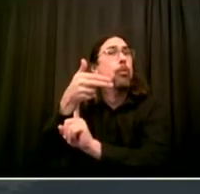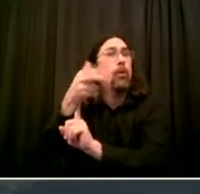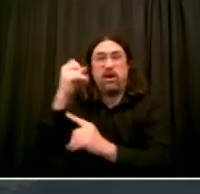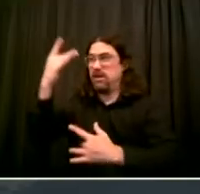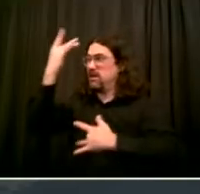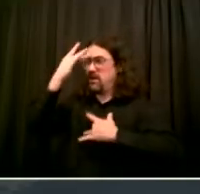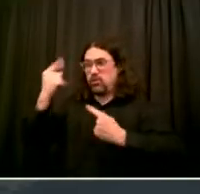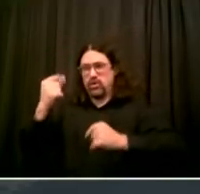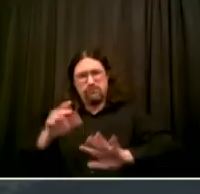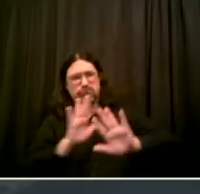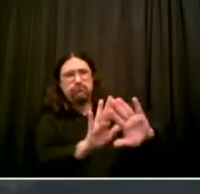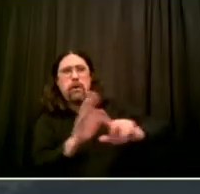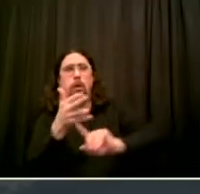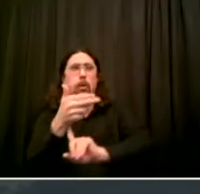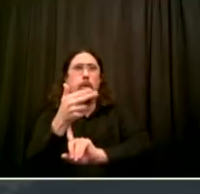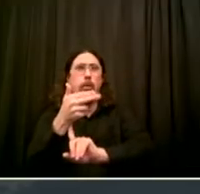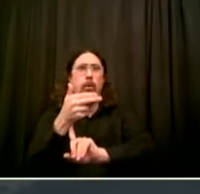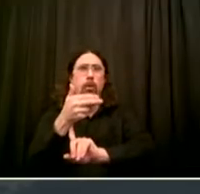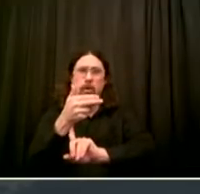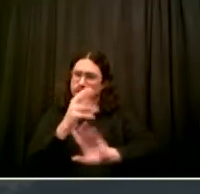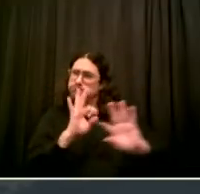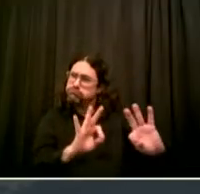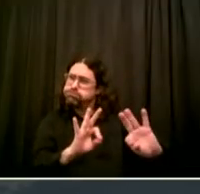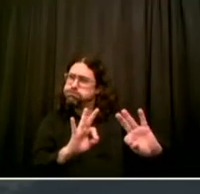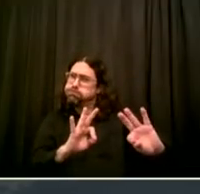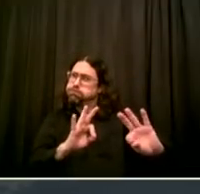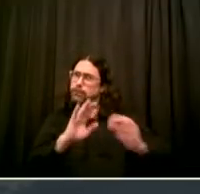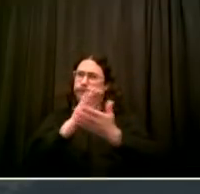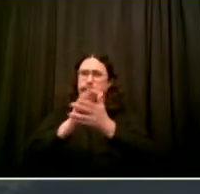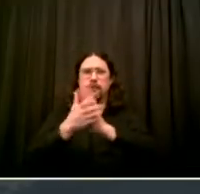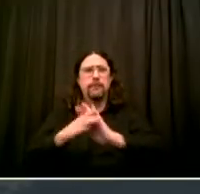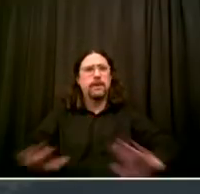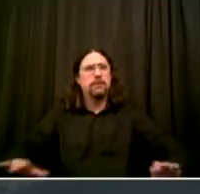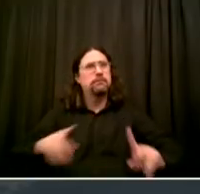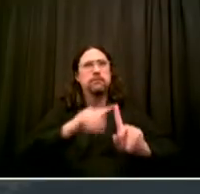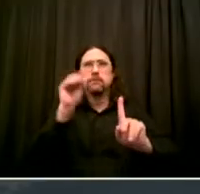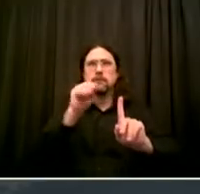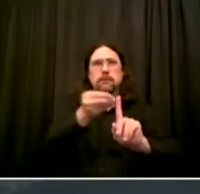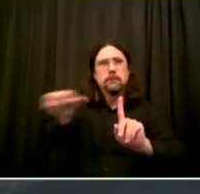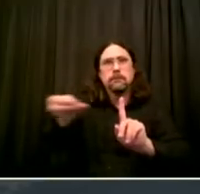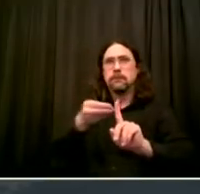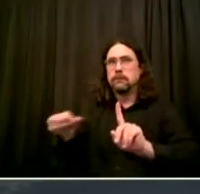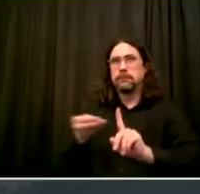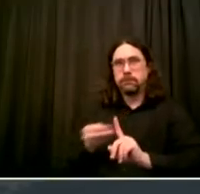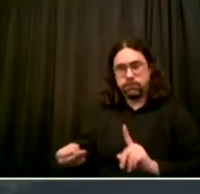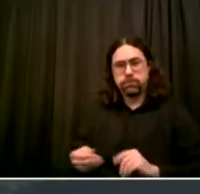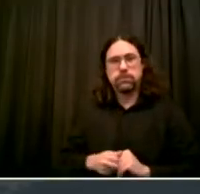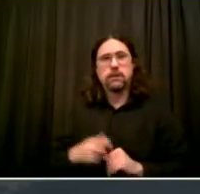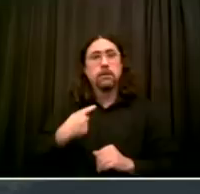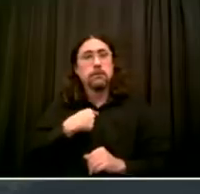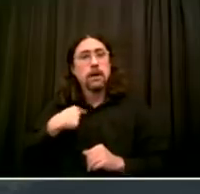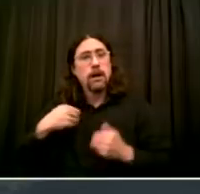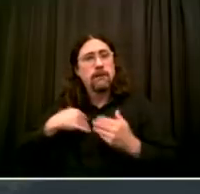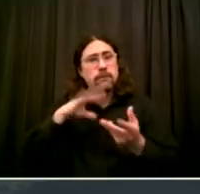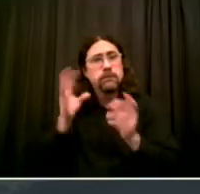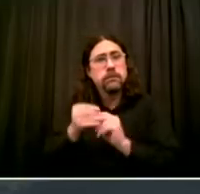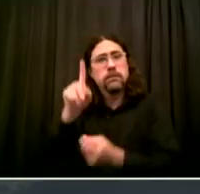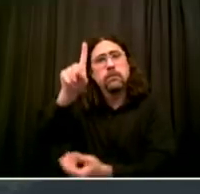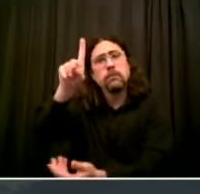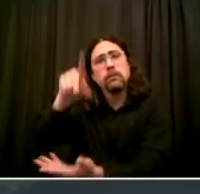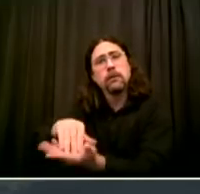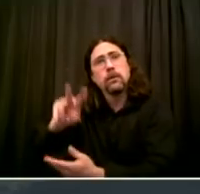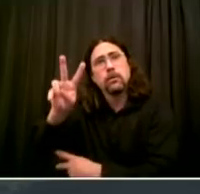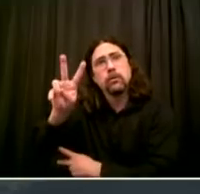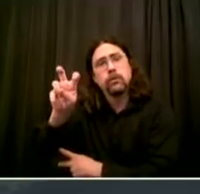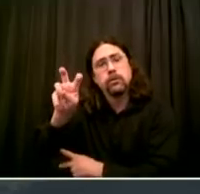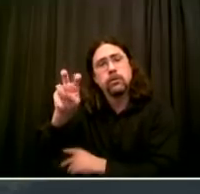love. So right now we have 1,200 hotel rooms ready to go. And again, I'm going to keep saying that key word, free.